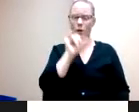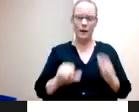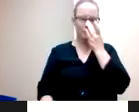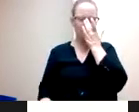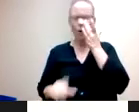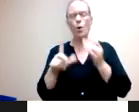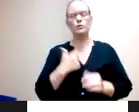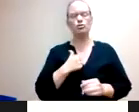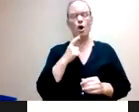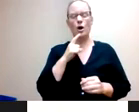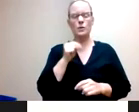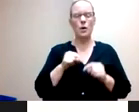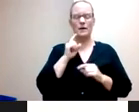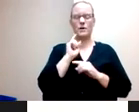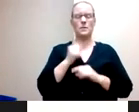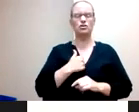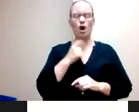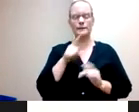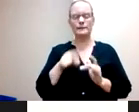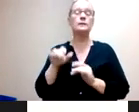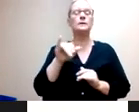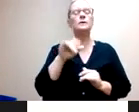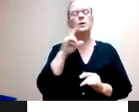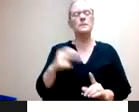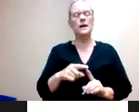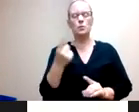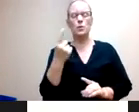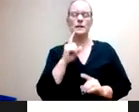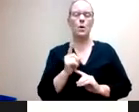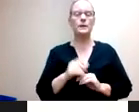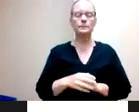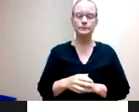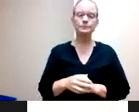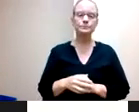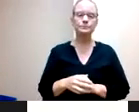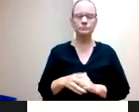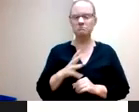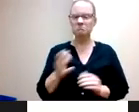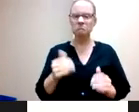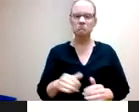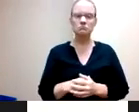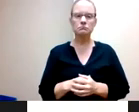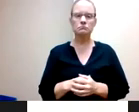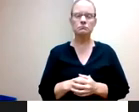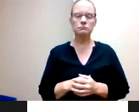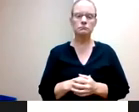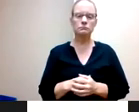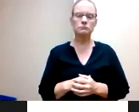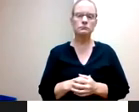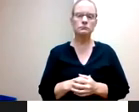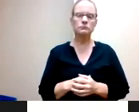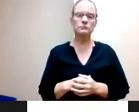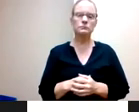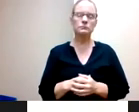Oh, I'm gonna go back for a minute. I apologize. We'll come back to one in a minute. So you're fine. Go to the next slide. You're fine.